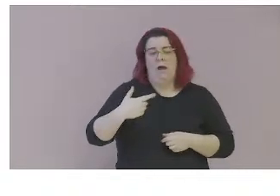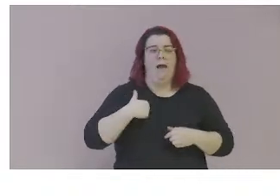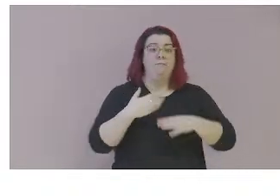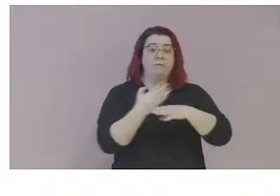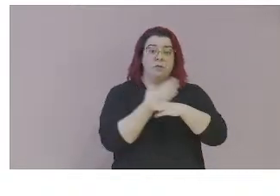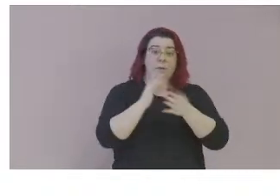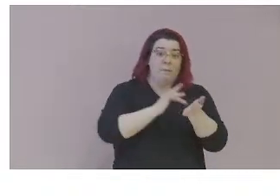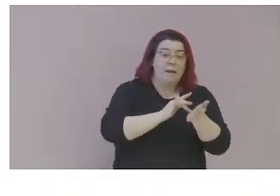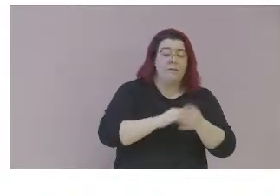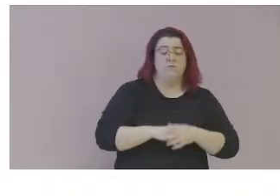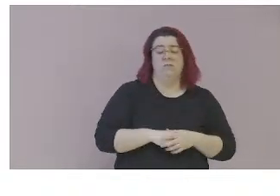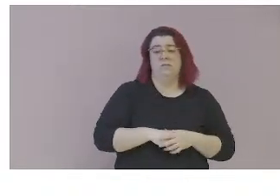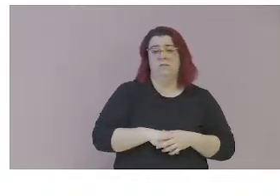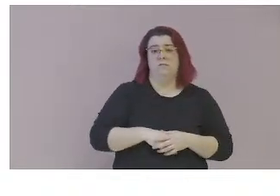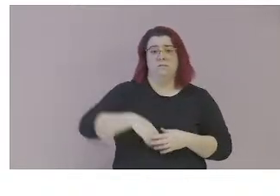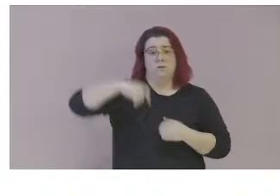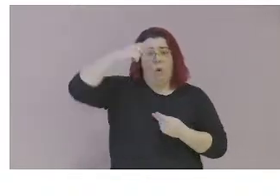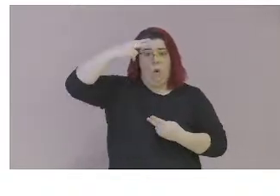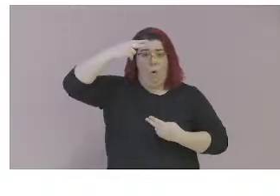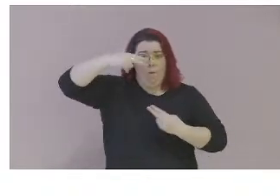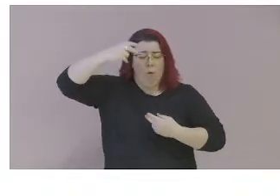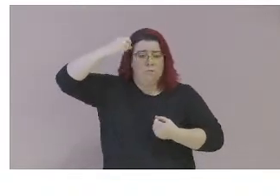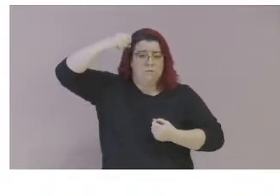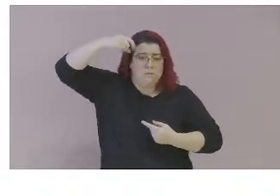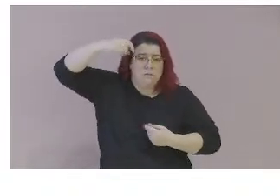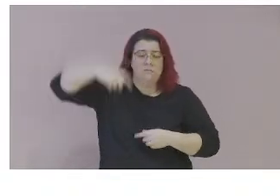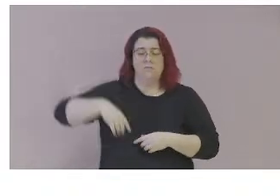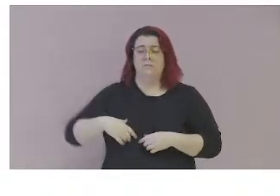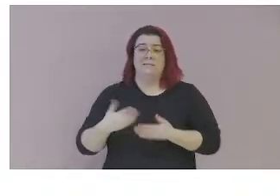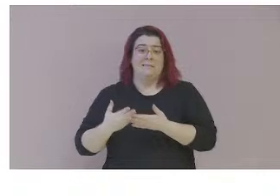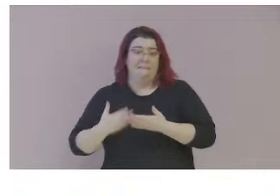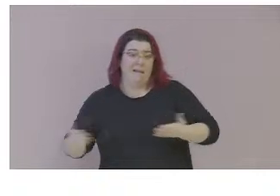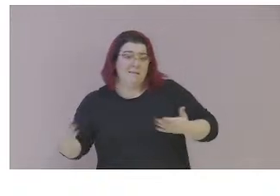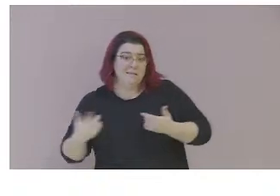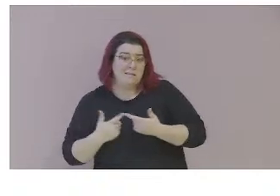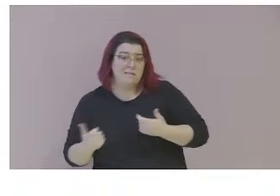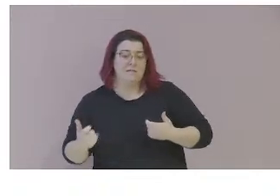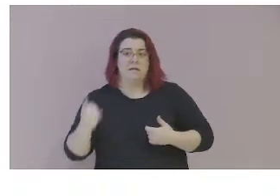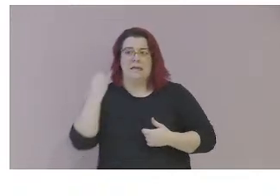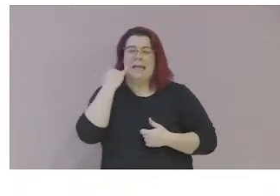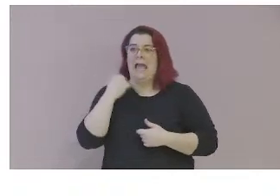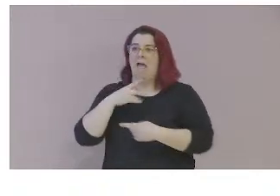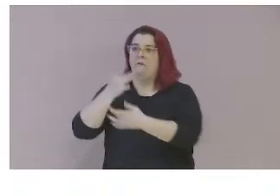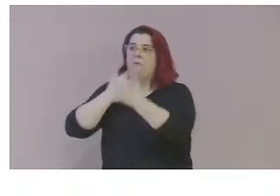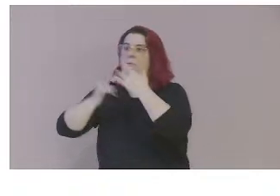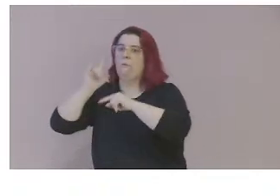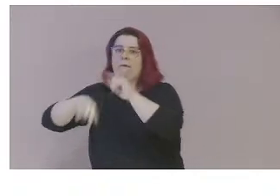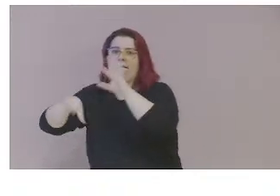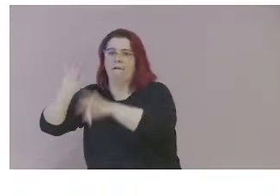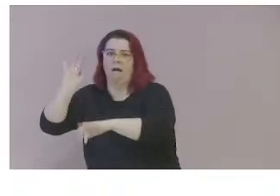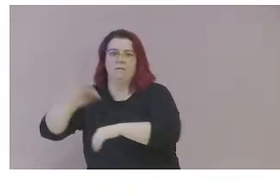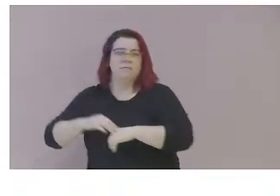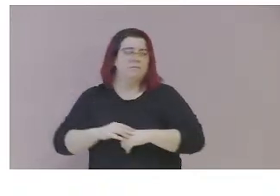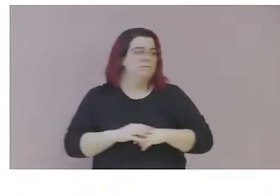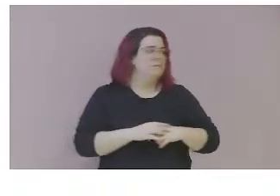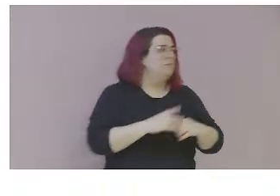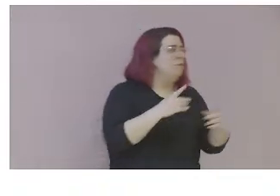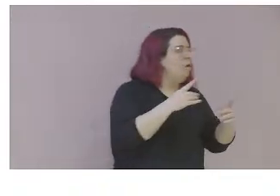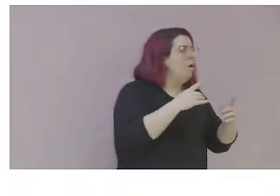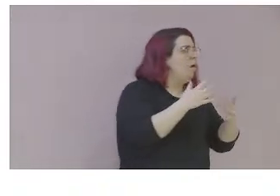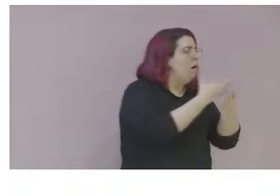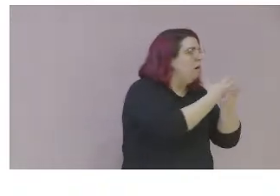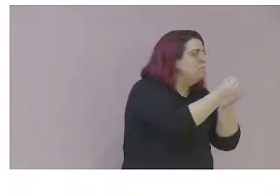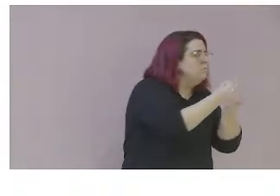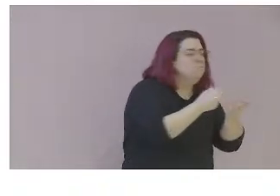medication, hormones, and devices when supply chain issues, job layoffs, and shutdowns made them difficult to